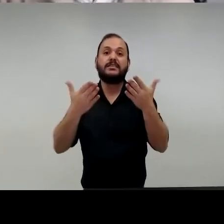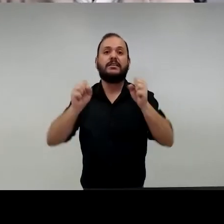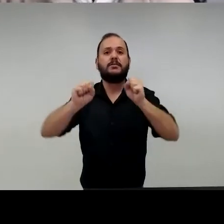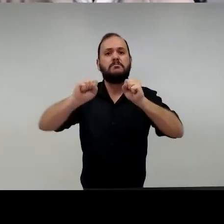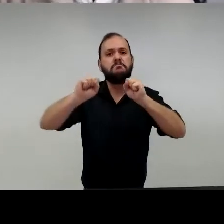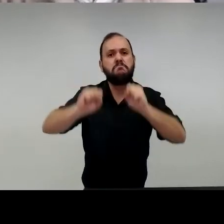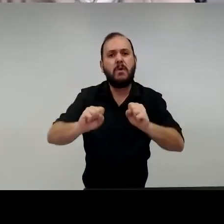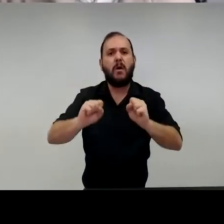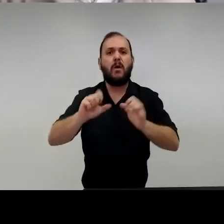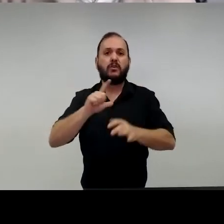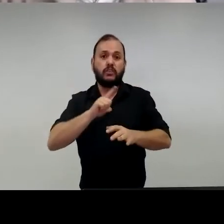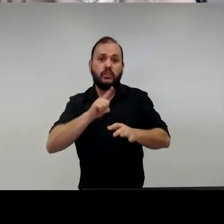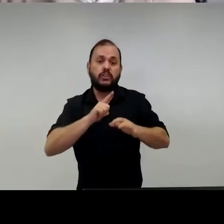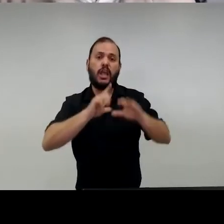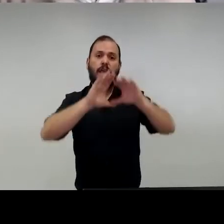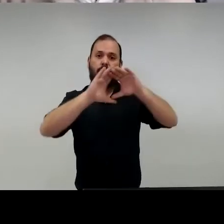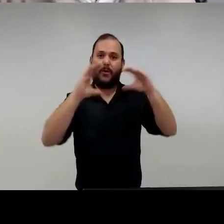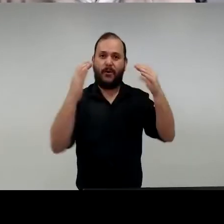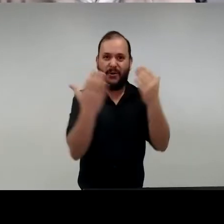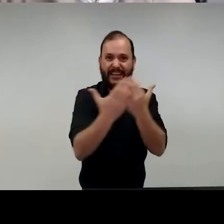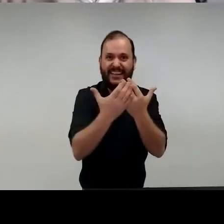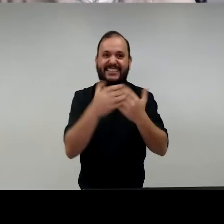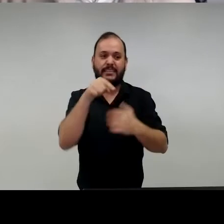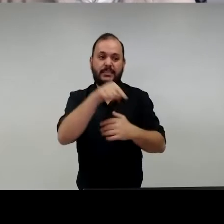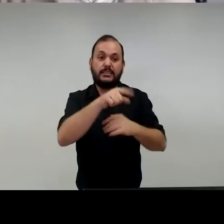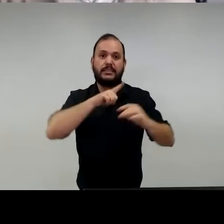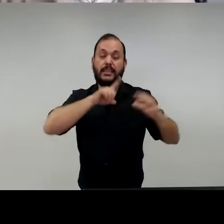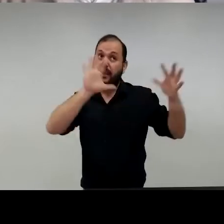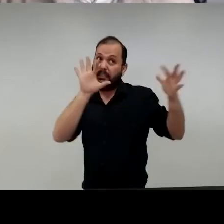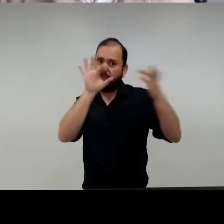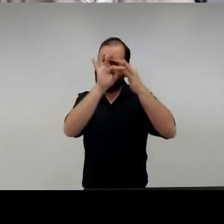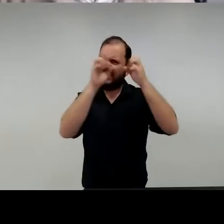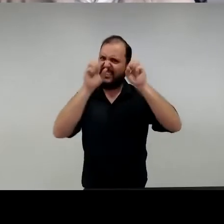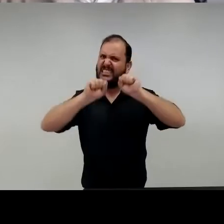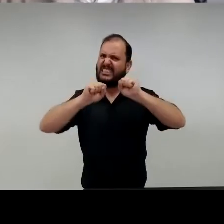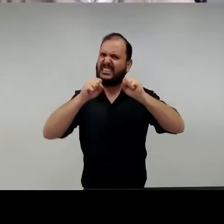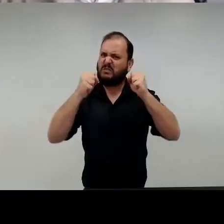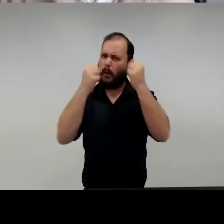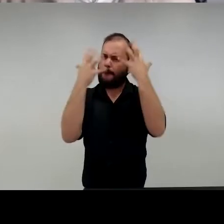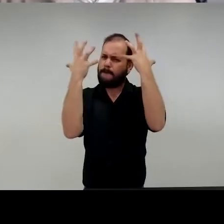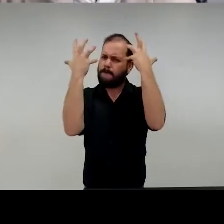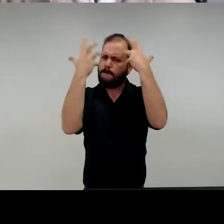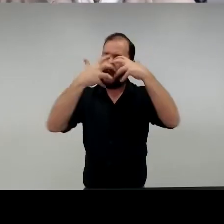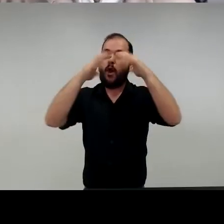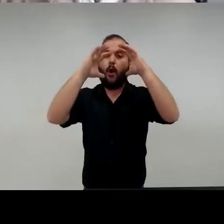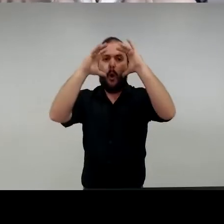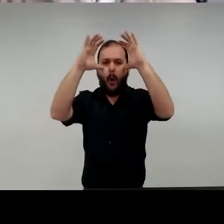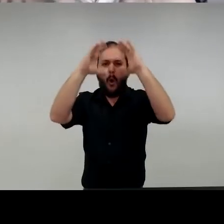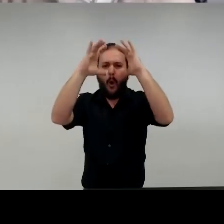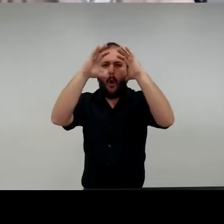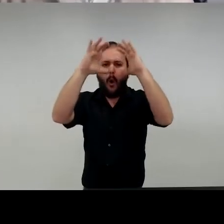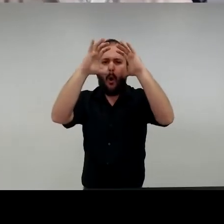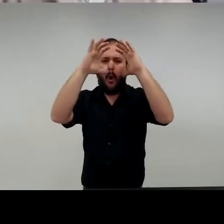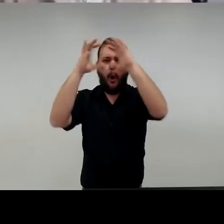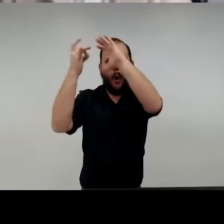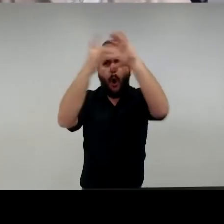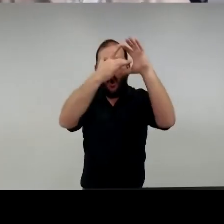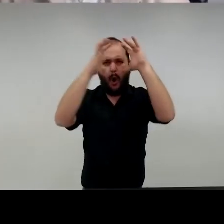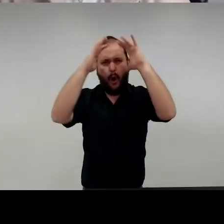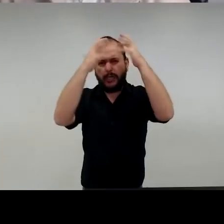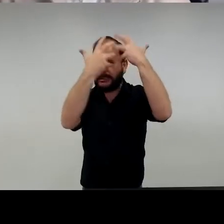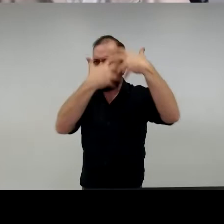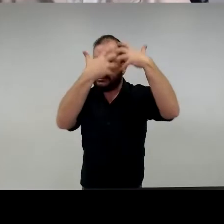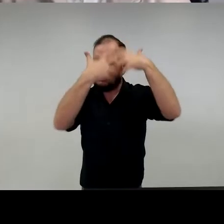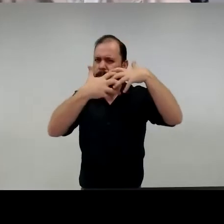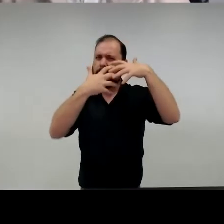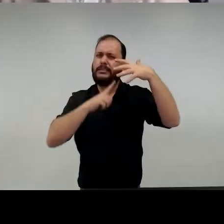conference interpreters in cognitive terms, and in cognitive terms, it is perhaps more demanding because you have